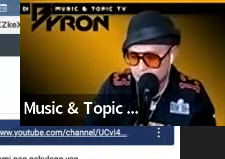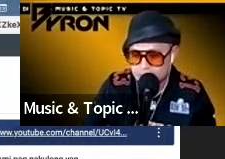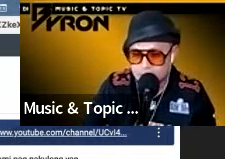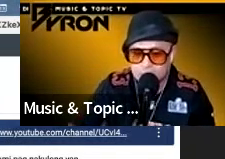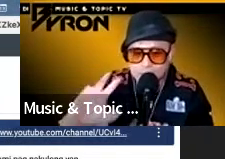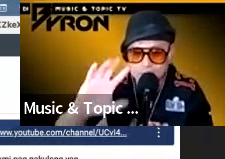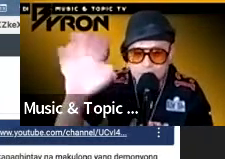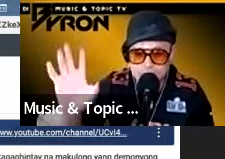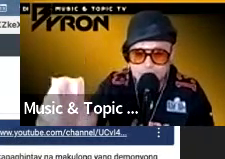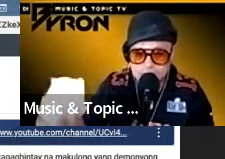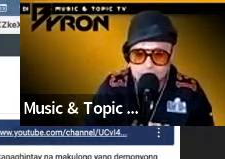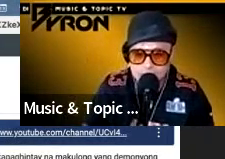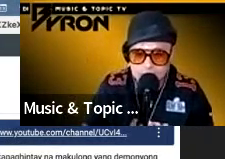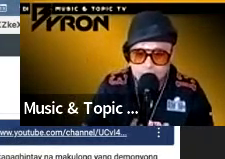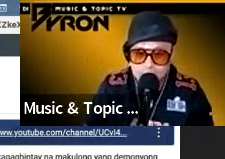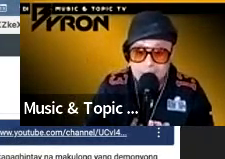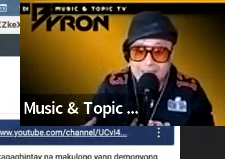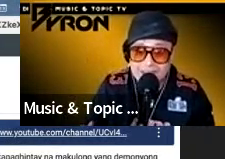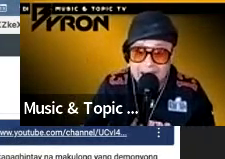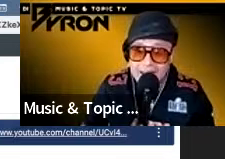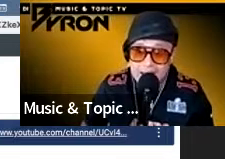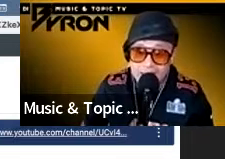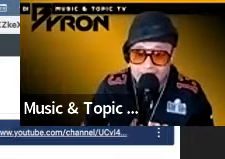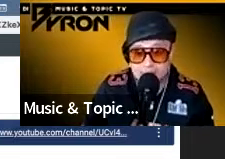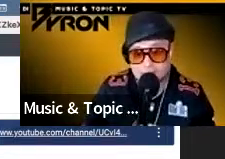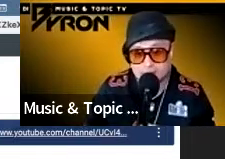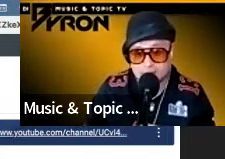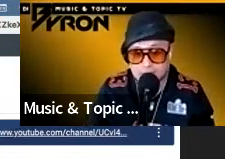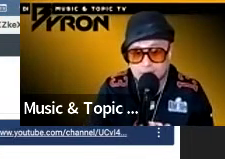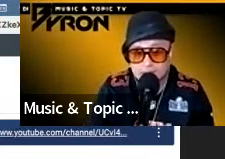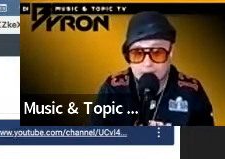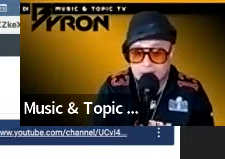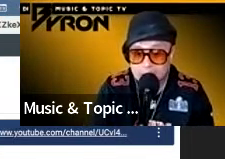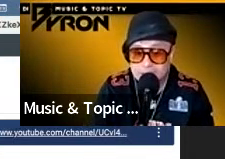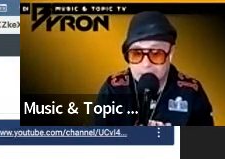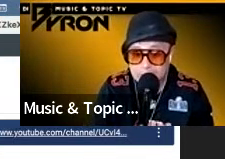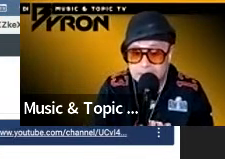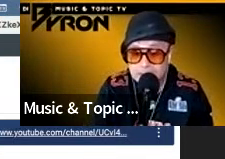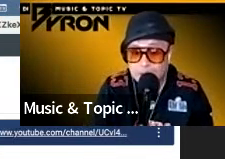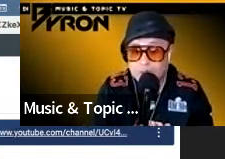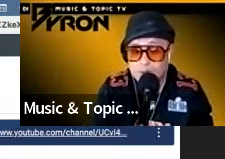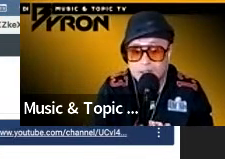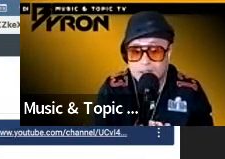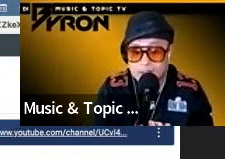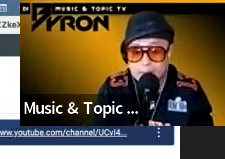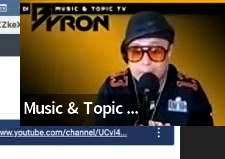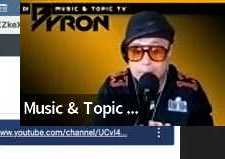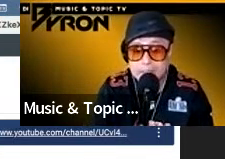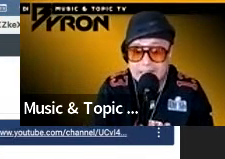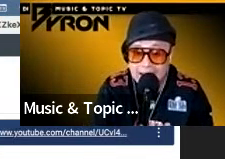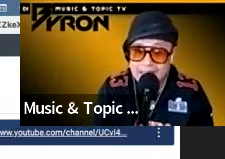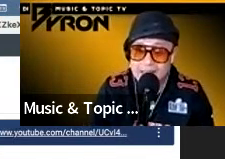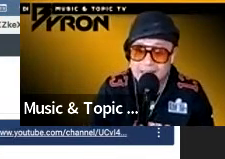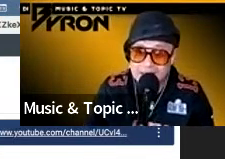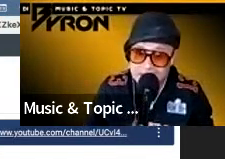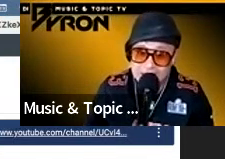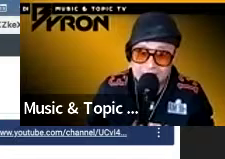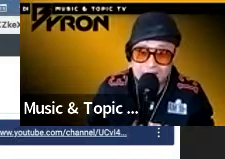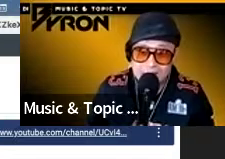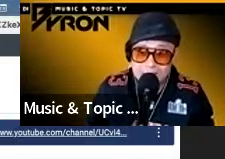Ha? Thank you so much. Met Gala, guys. Hindi basta-basta tong